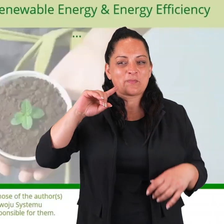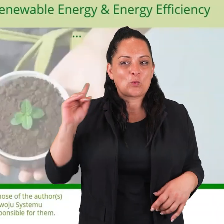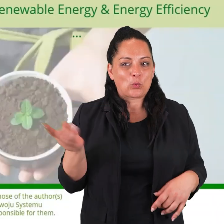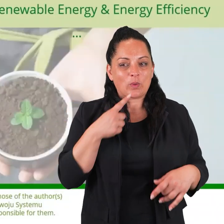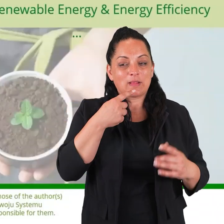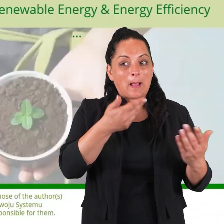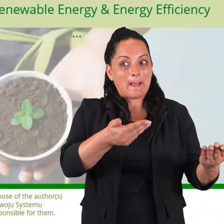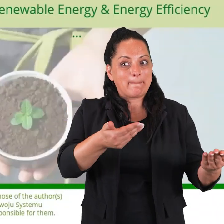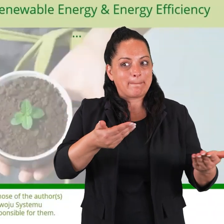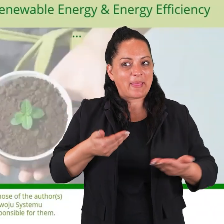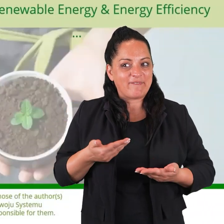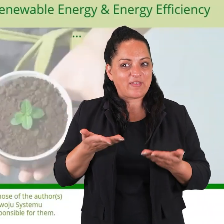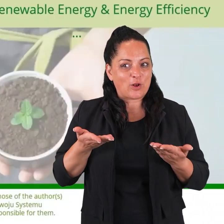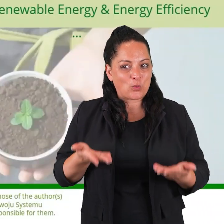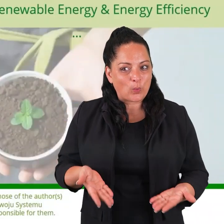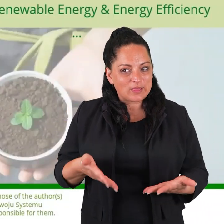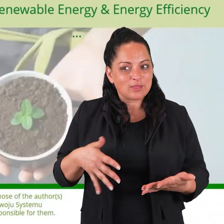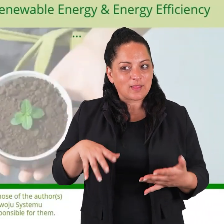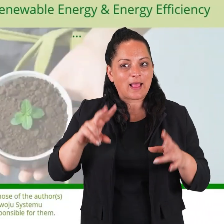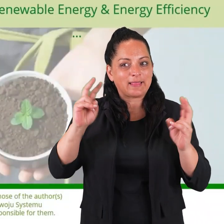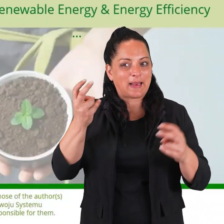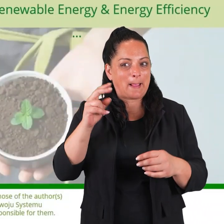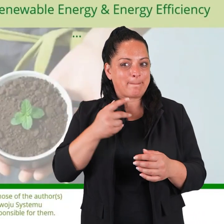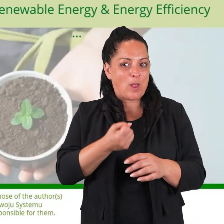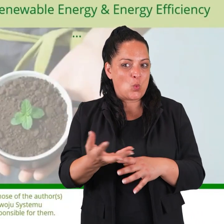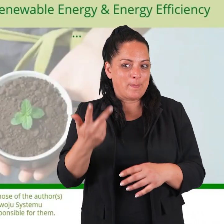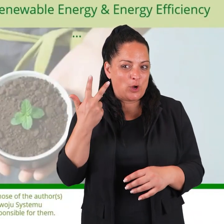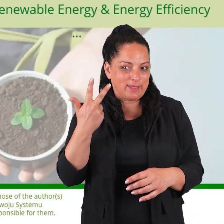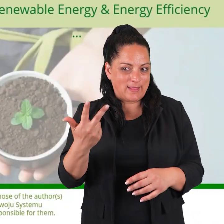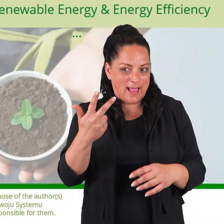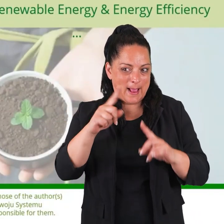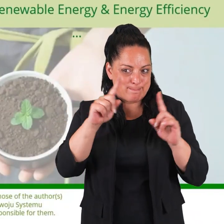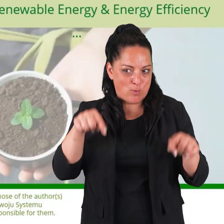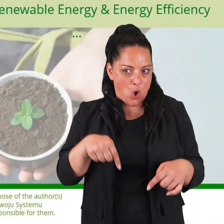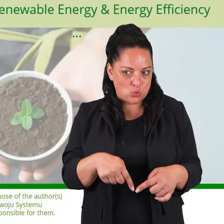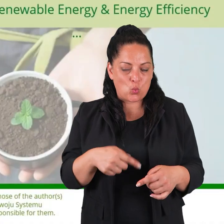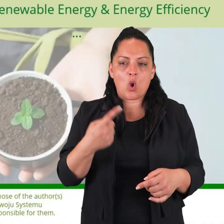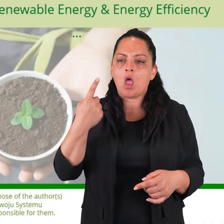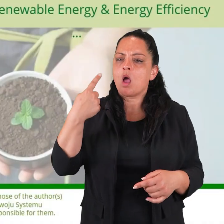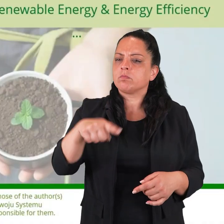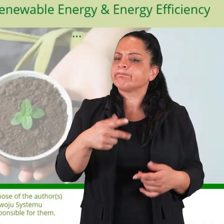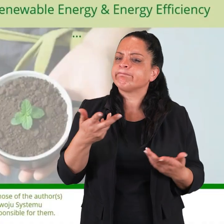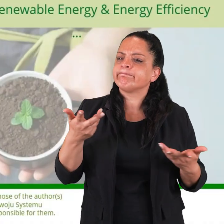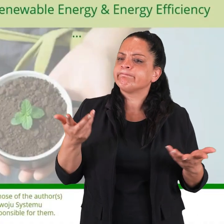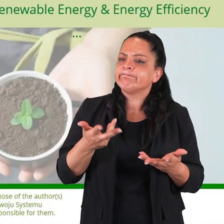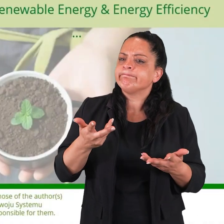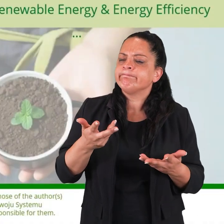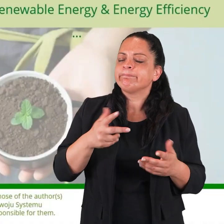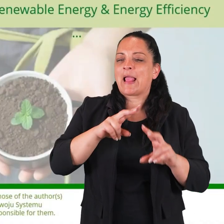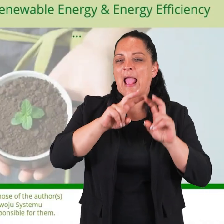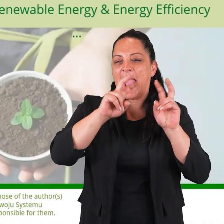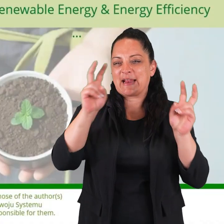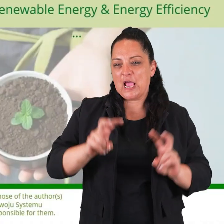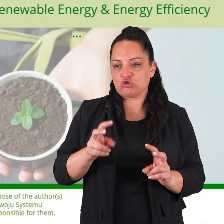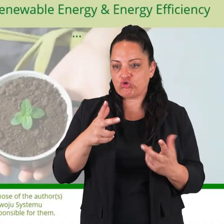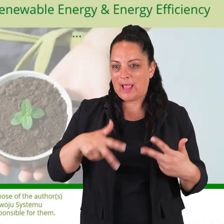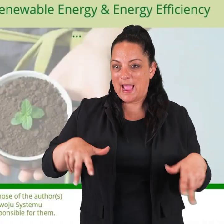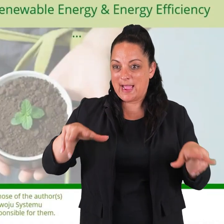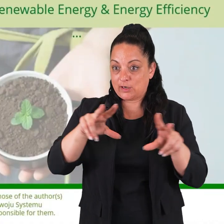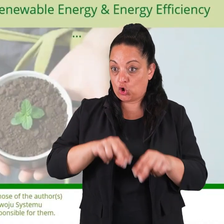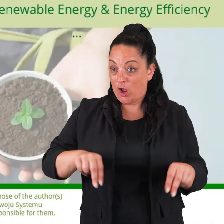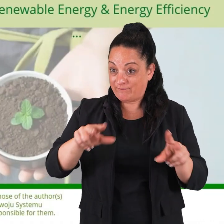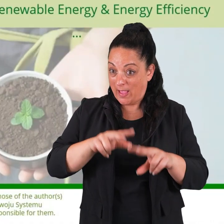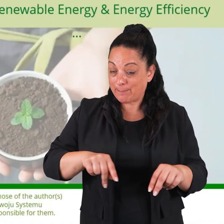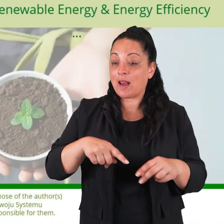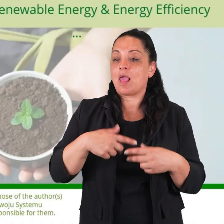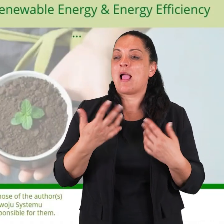Hello everyone, welcome to the topic 3 of this module. Topic 3 is about renewable energy